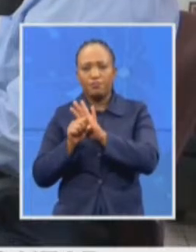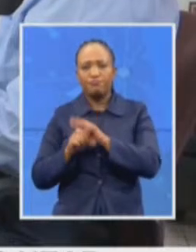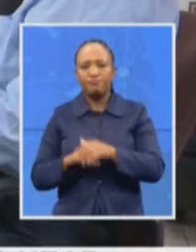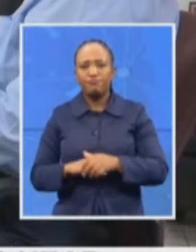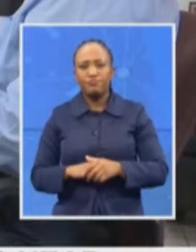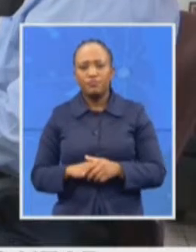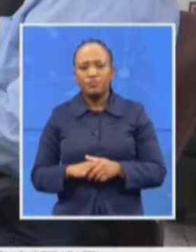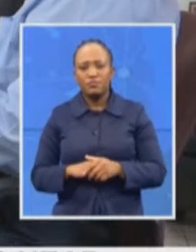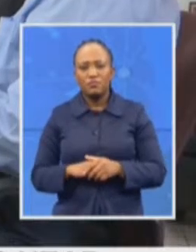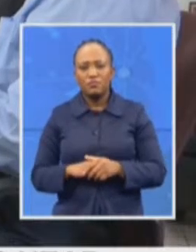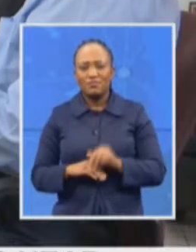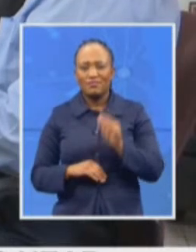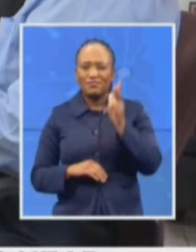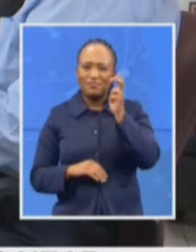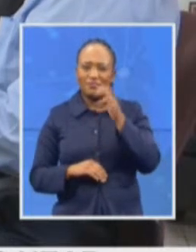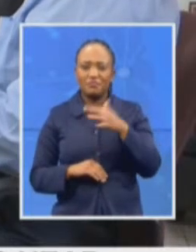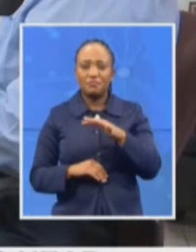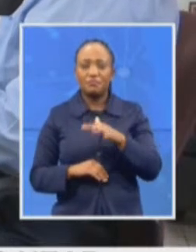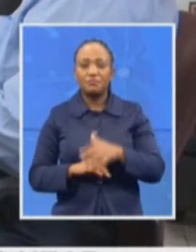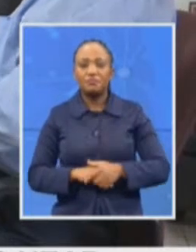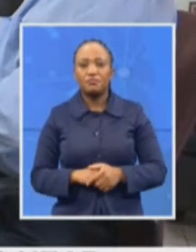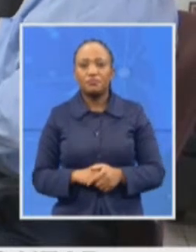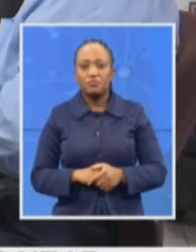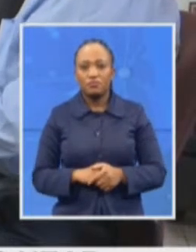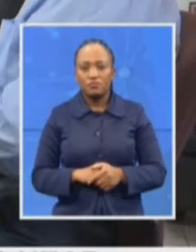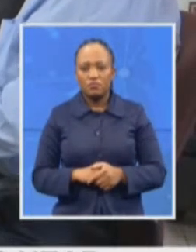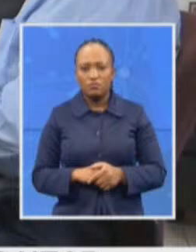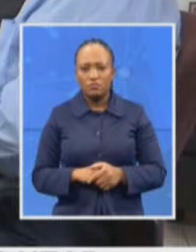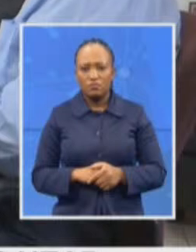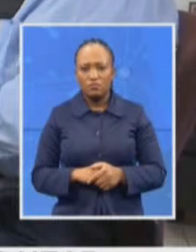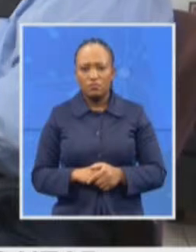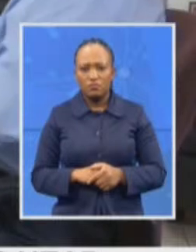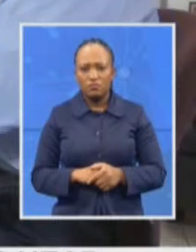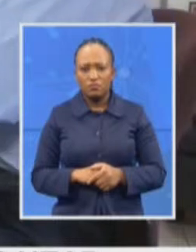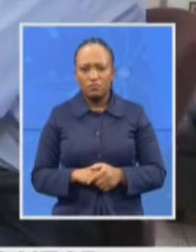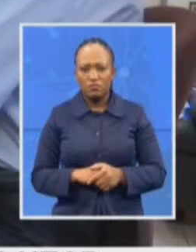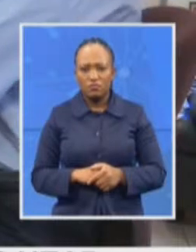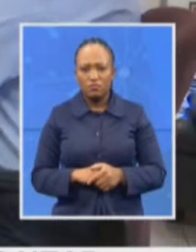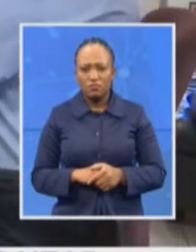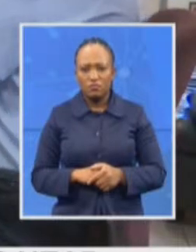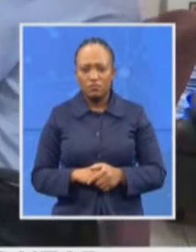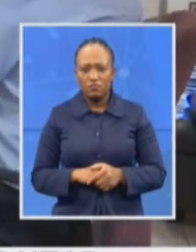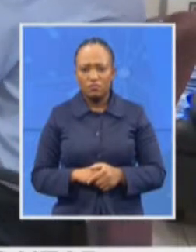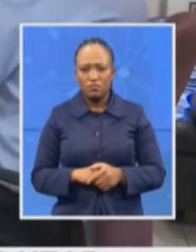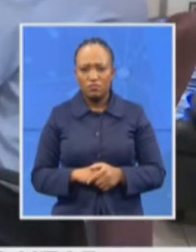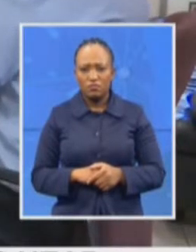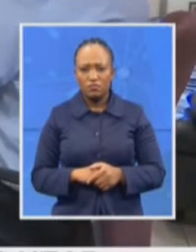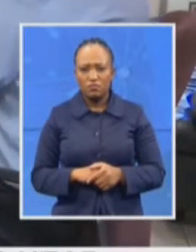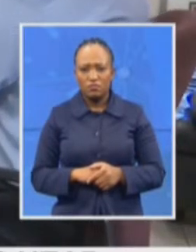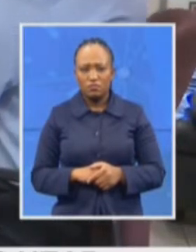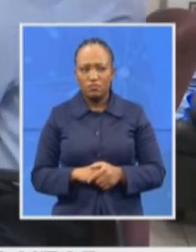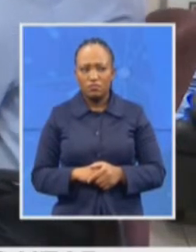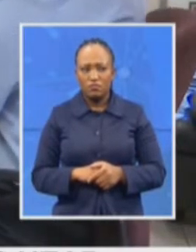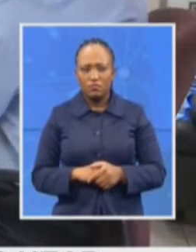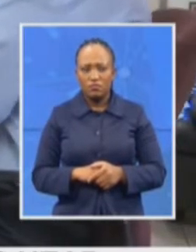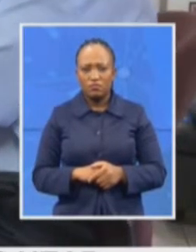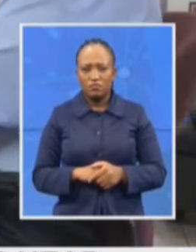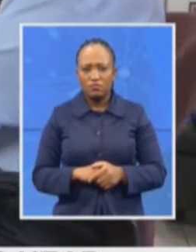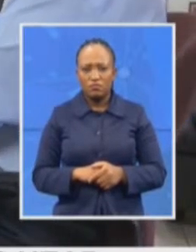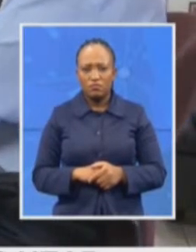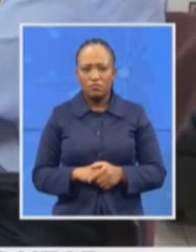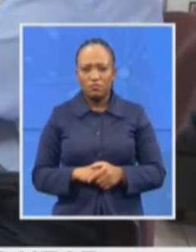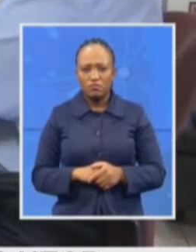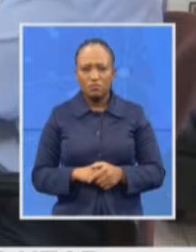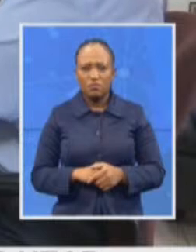So there's quite a few. Chair, you'll remember that there was an interim order